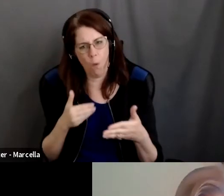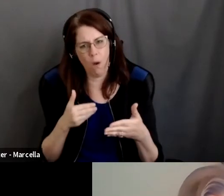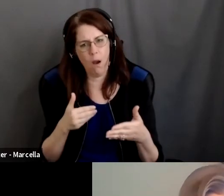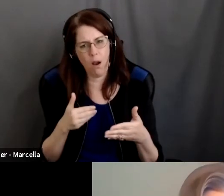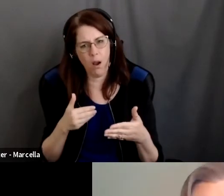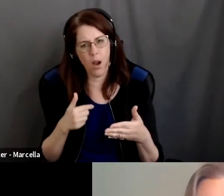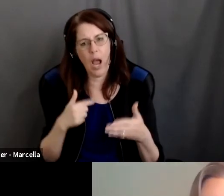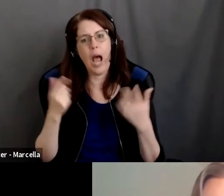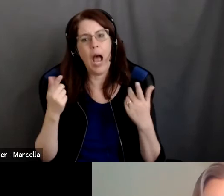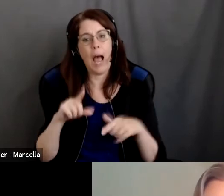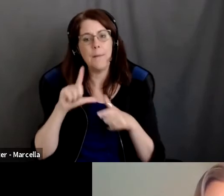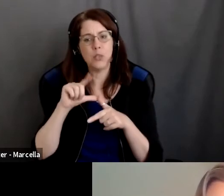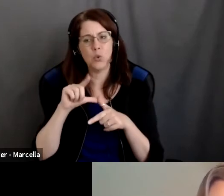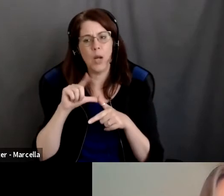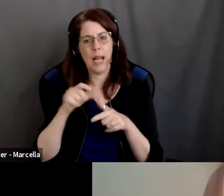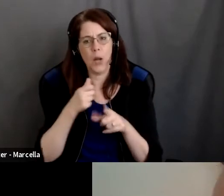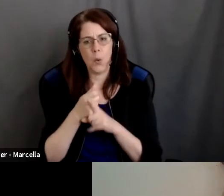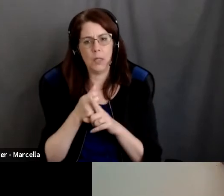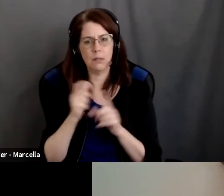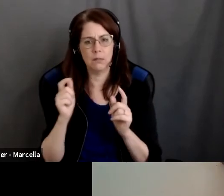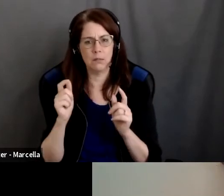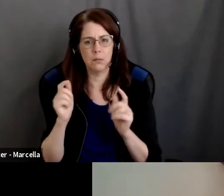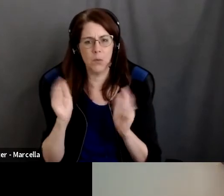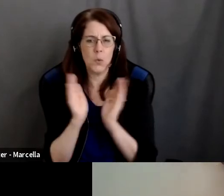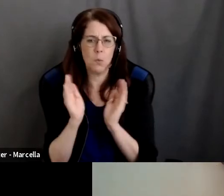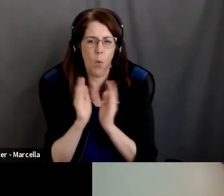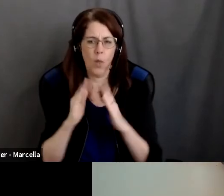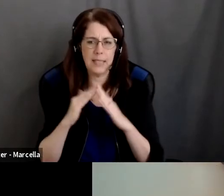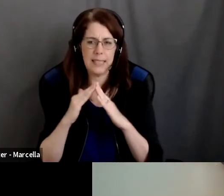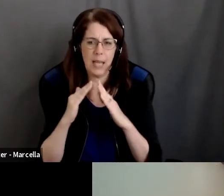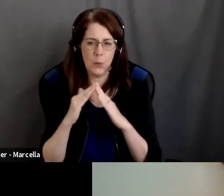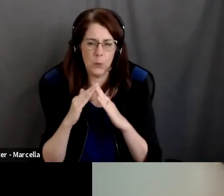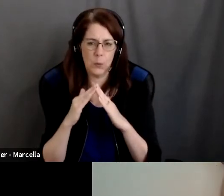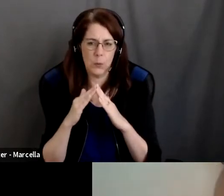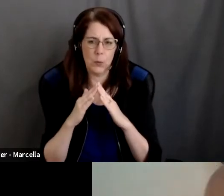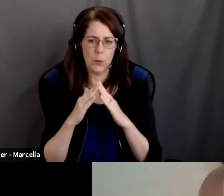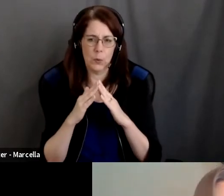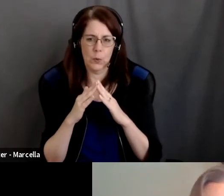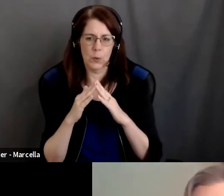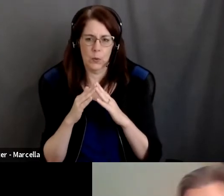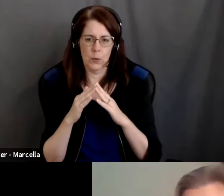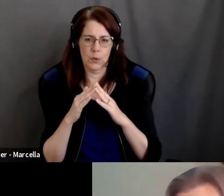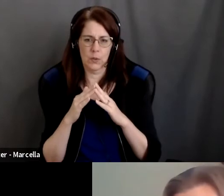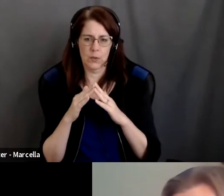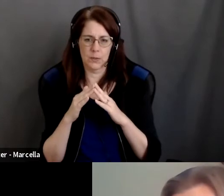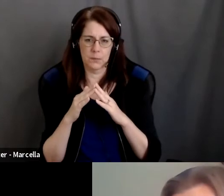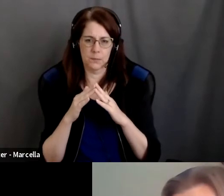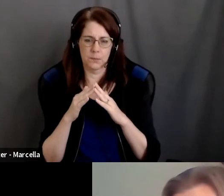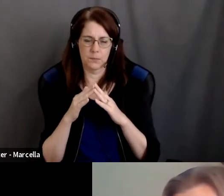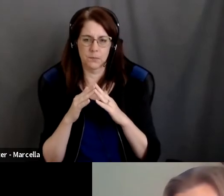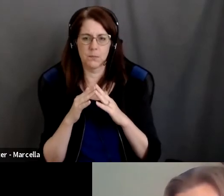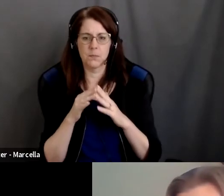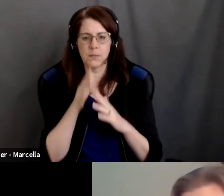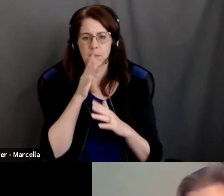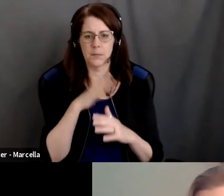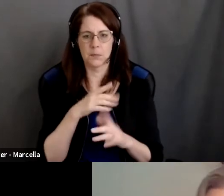when we had a tornado come through a little small town a little farther away from us, and a lady that